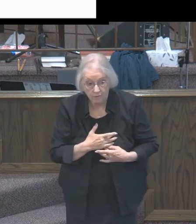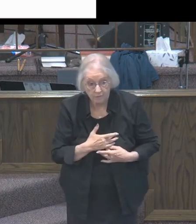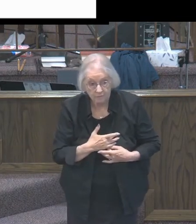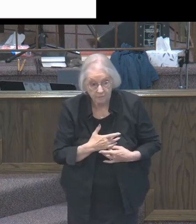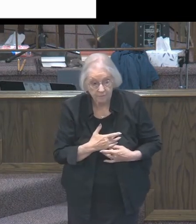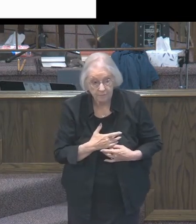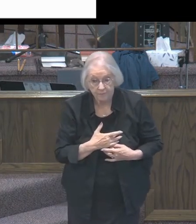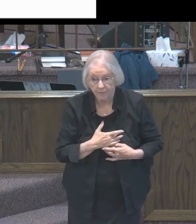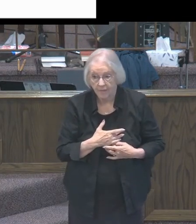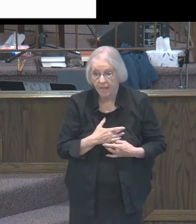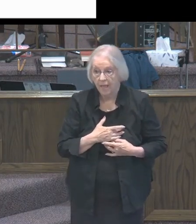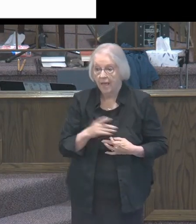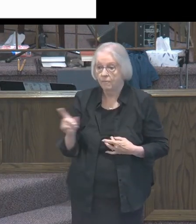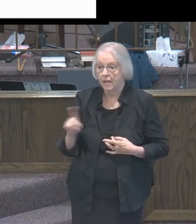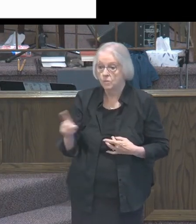that is